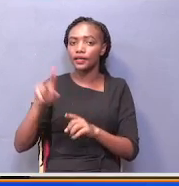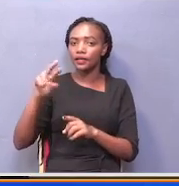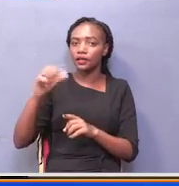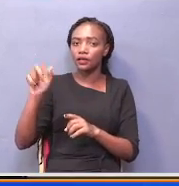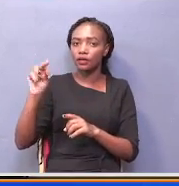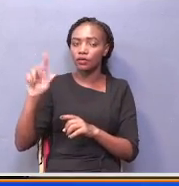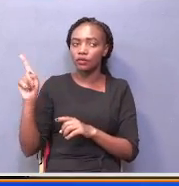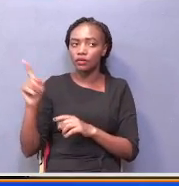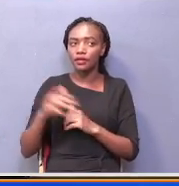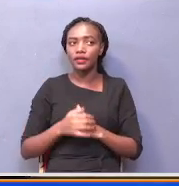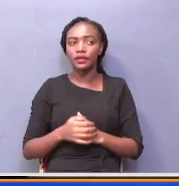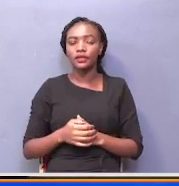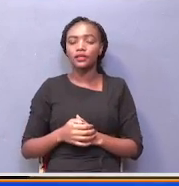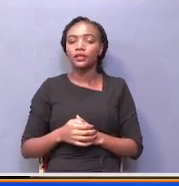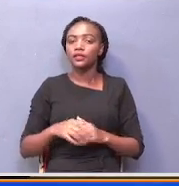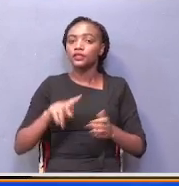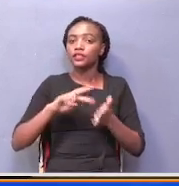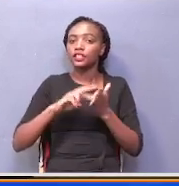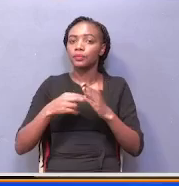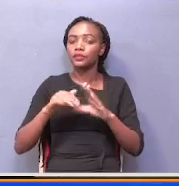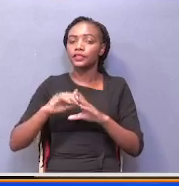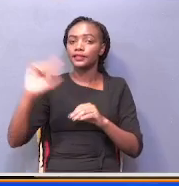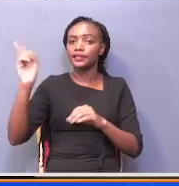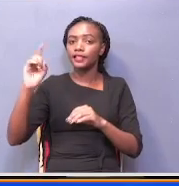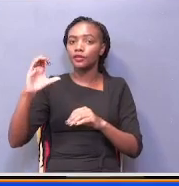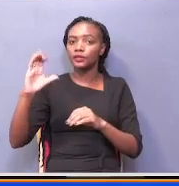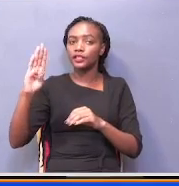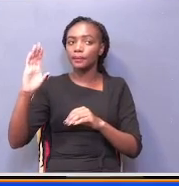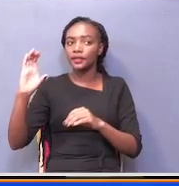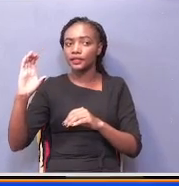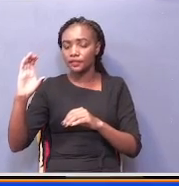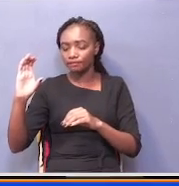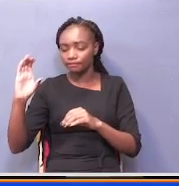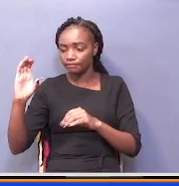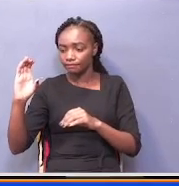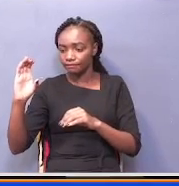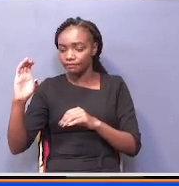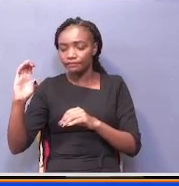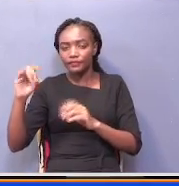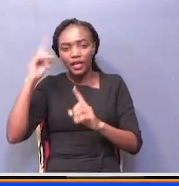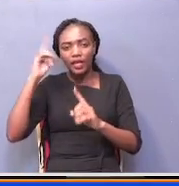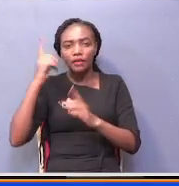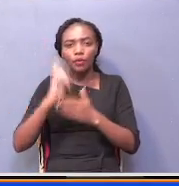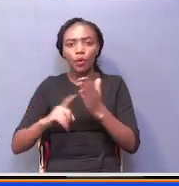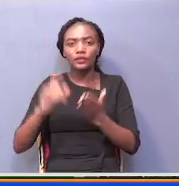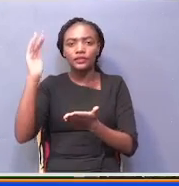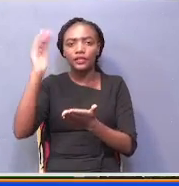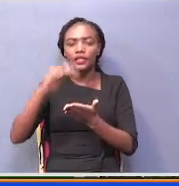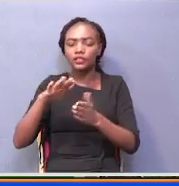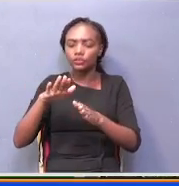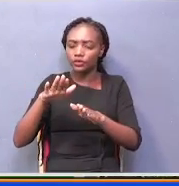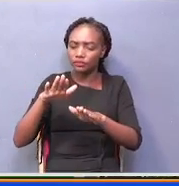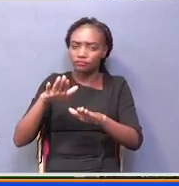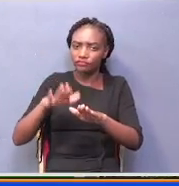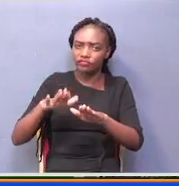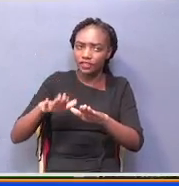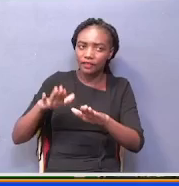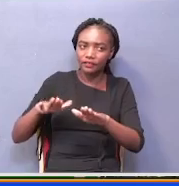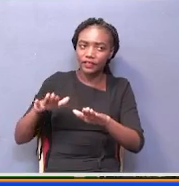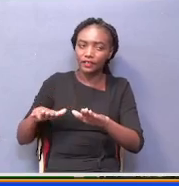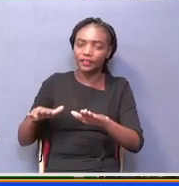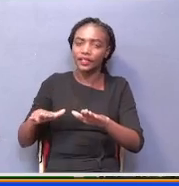The flagship project in the Nairobi CBD decongestion plan has since undergone various modernization test